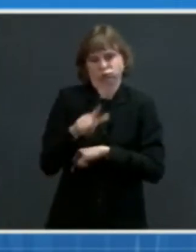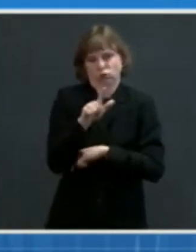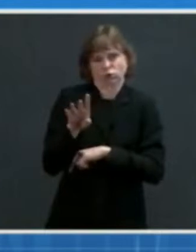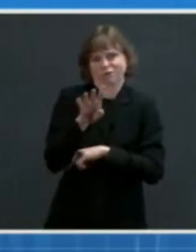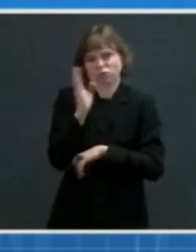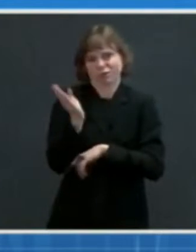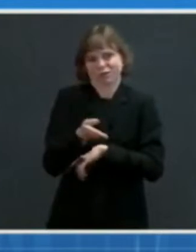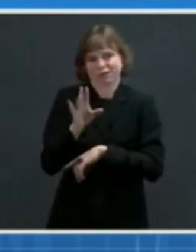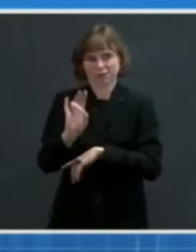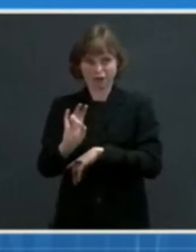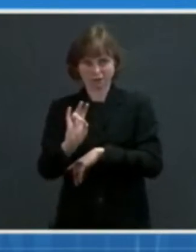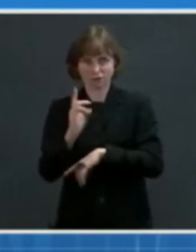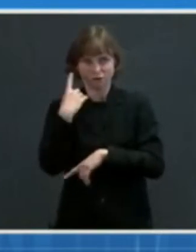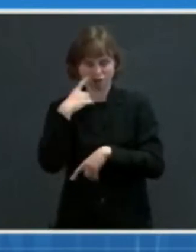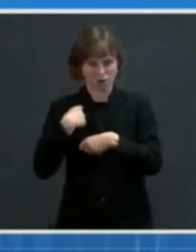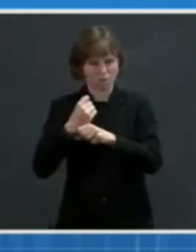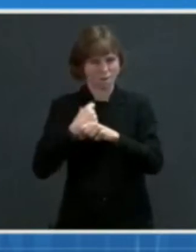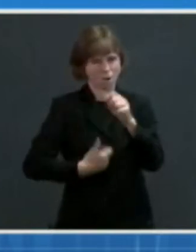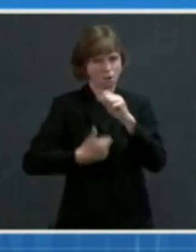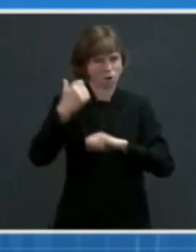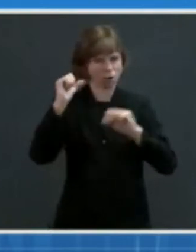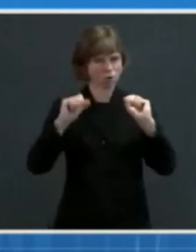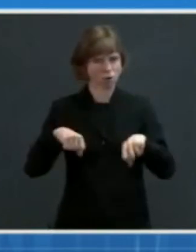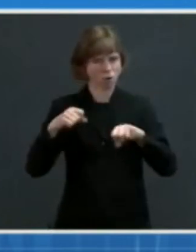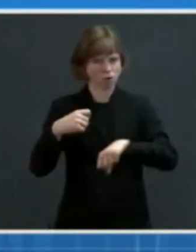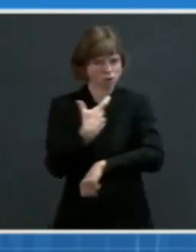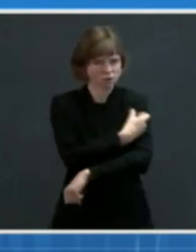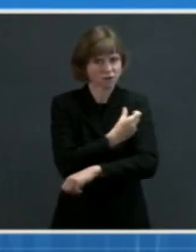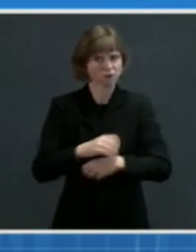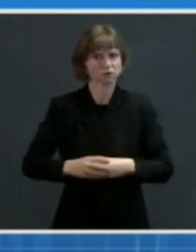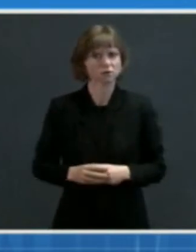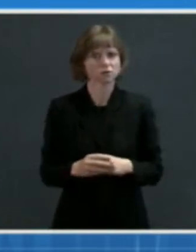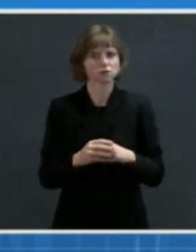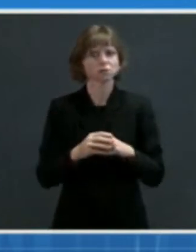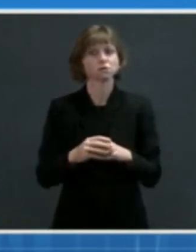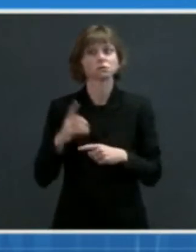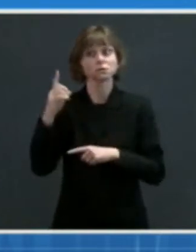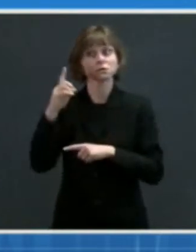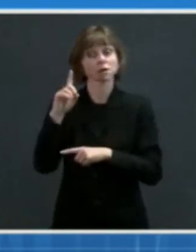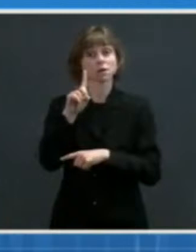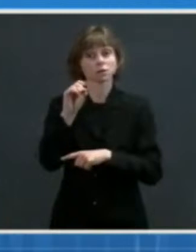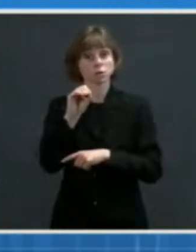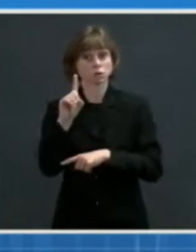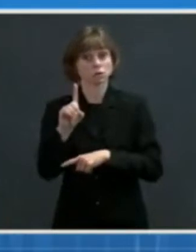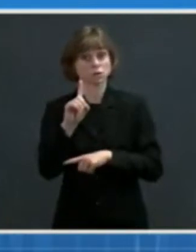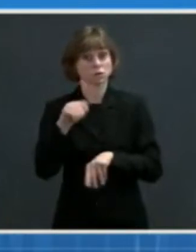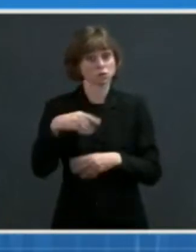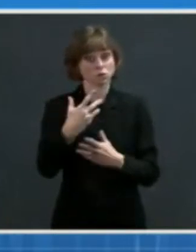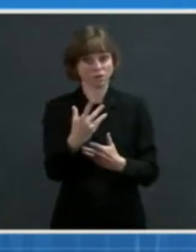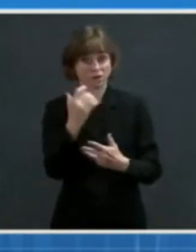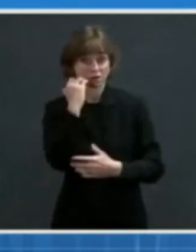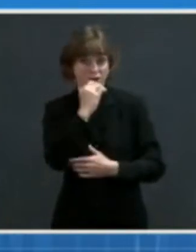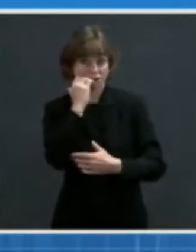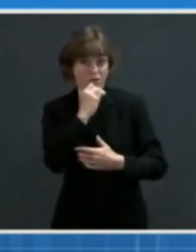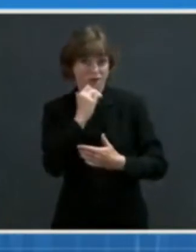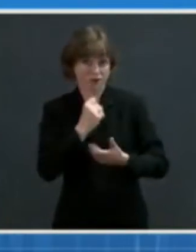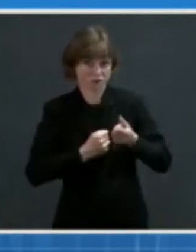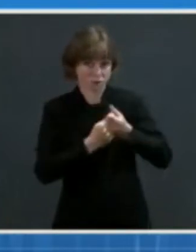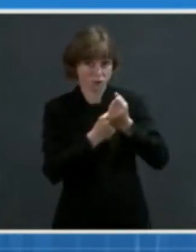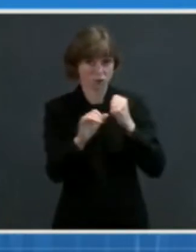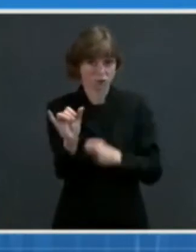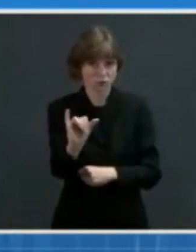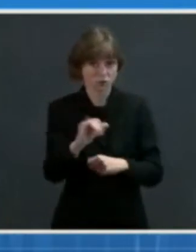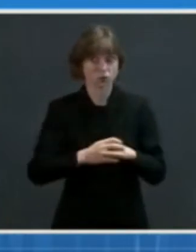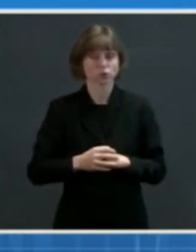production output. At the direction of the President, the Department of Defense is providing daily logistical support. And